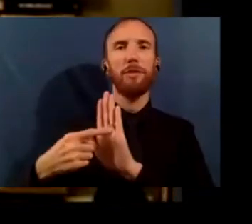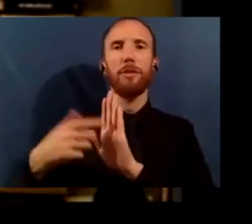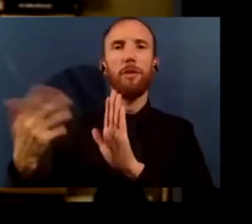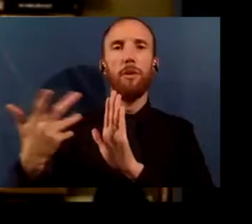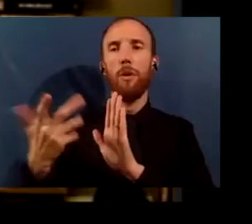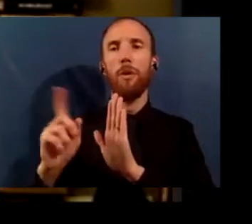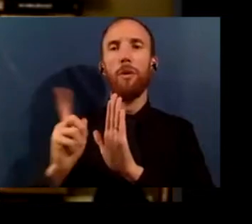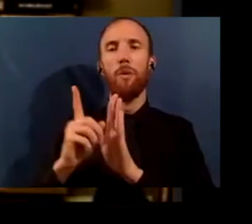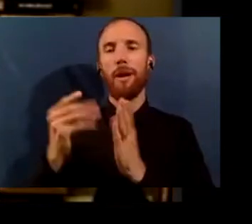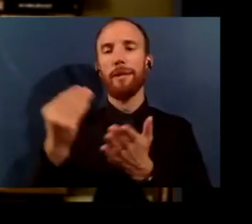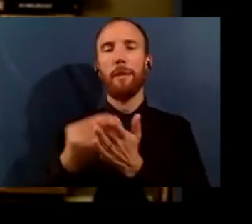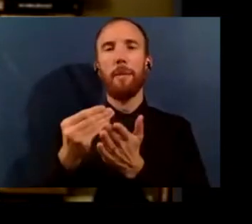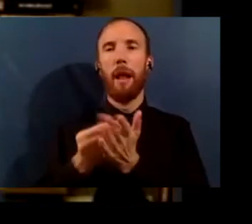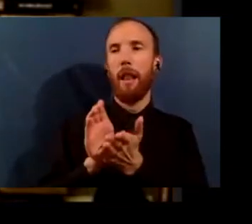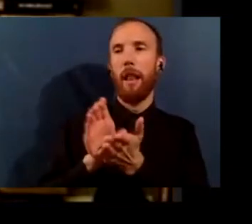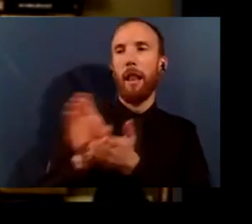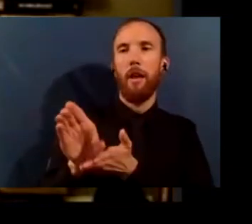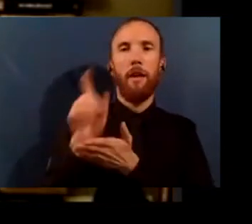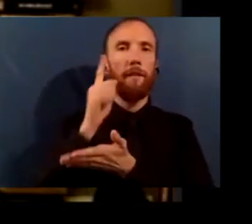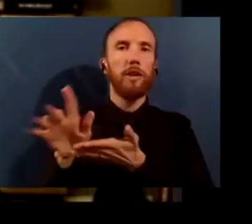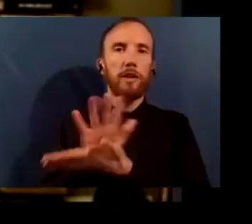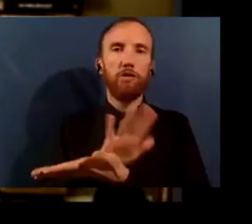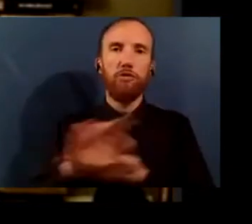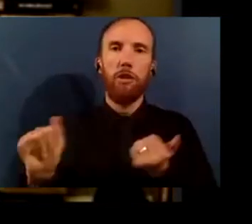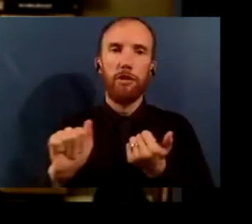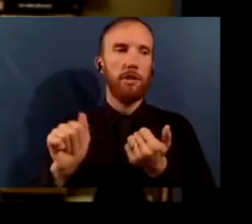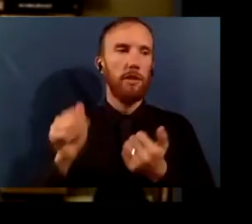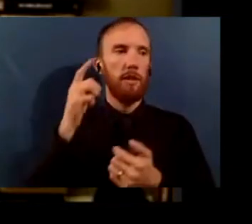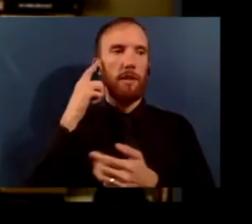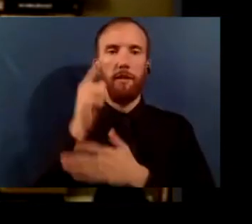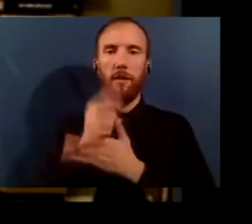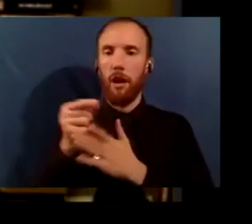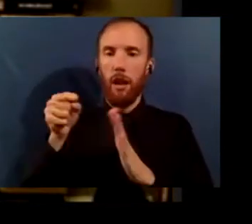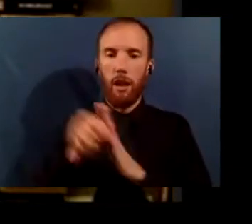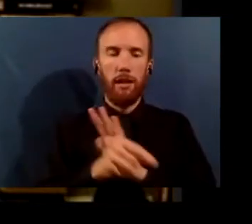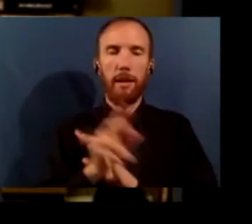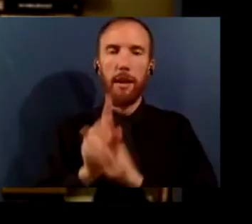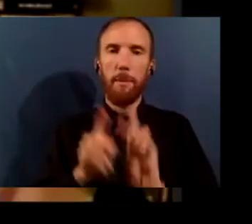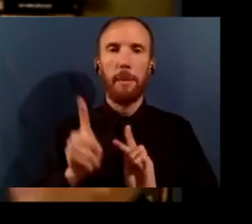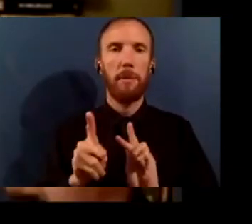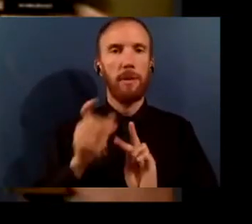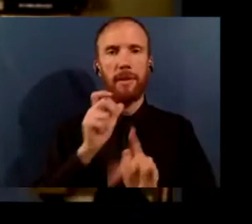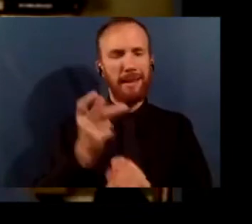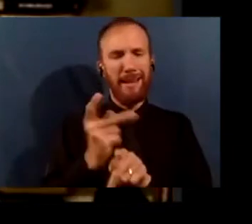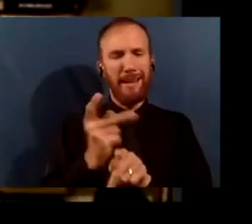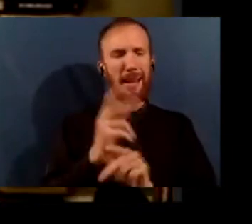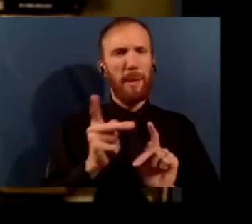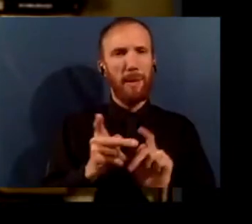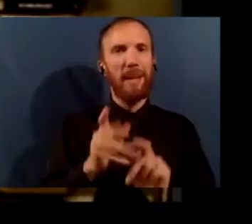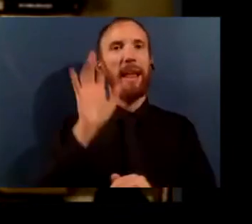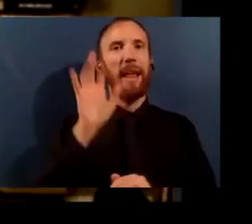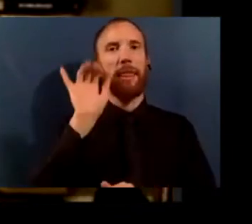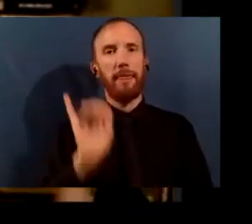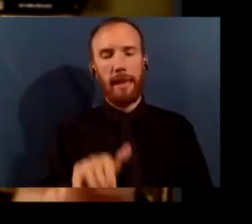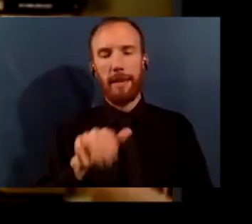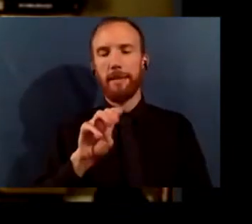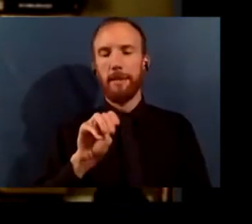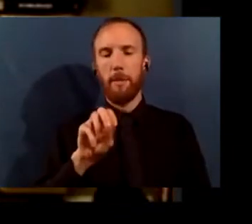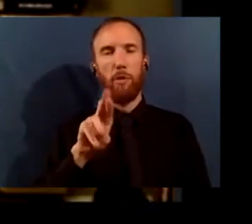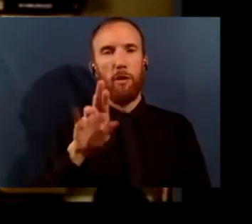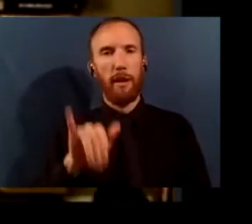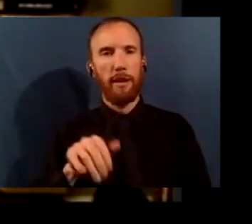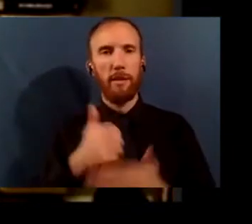on taking care of people. That's your morality, guys. You know, United States government, you spend way more on your military and